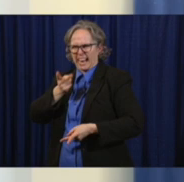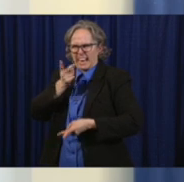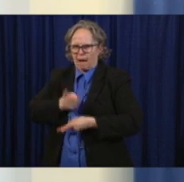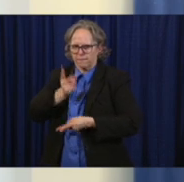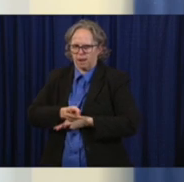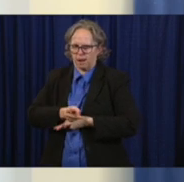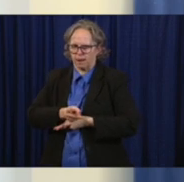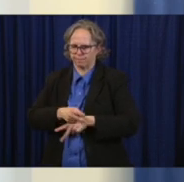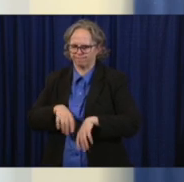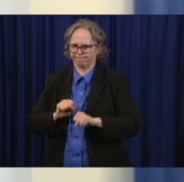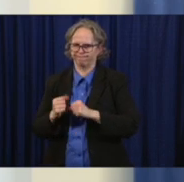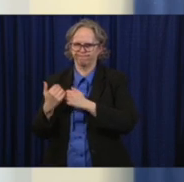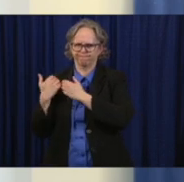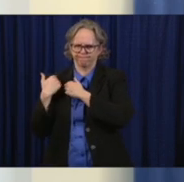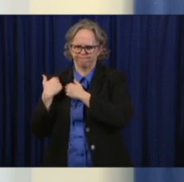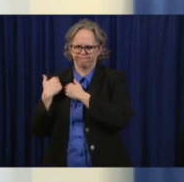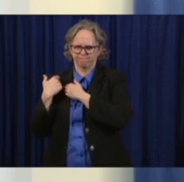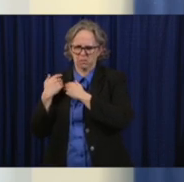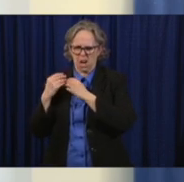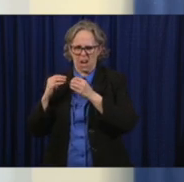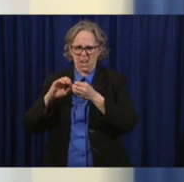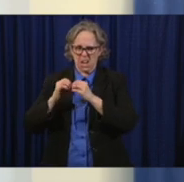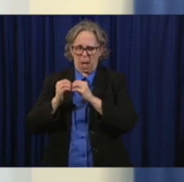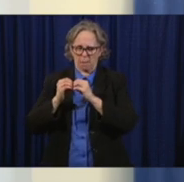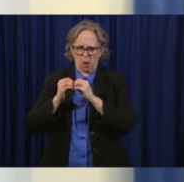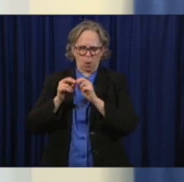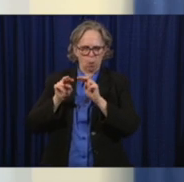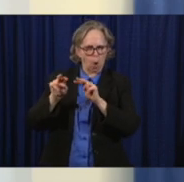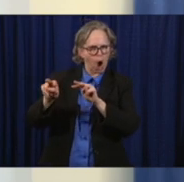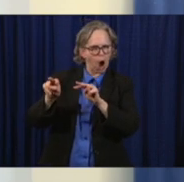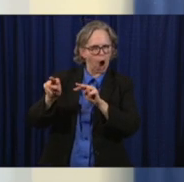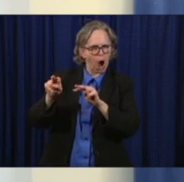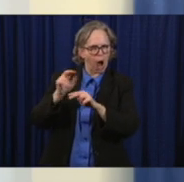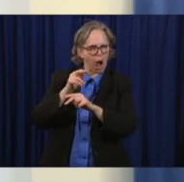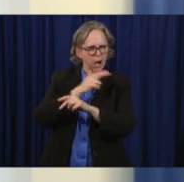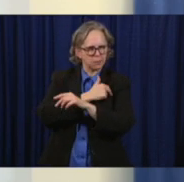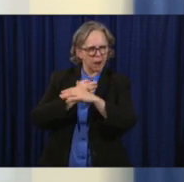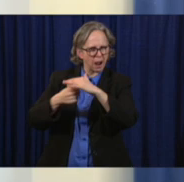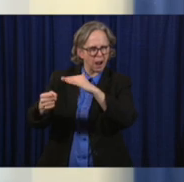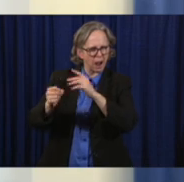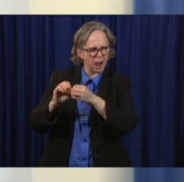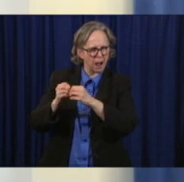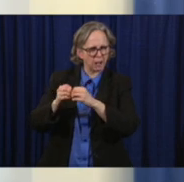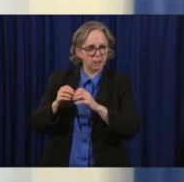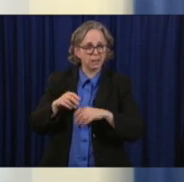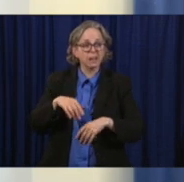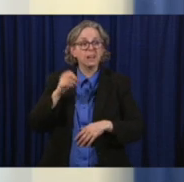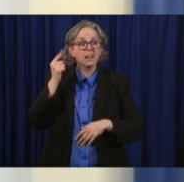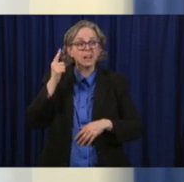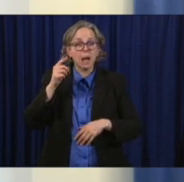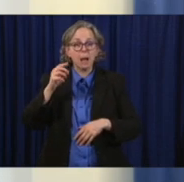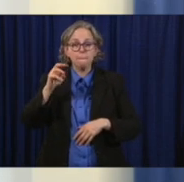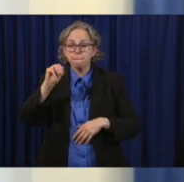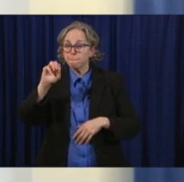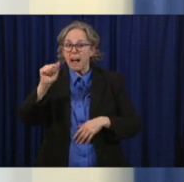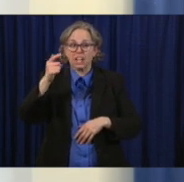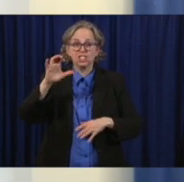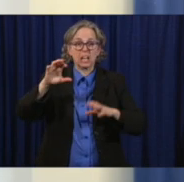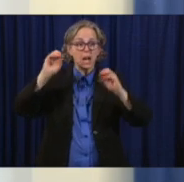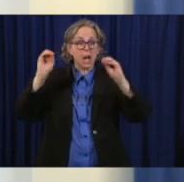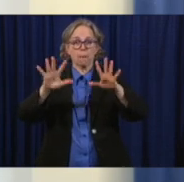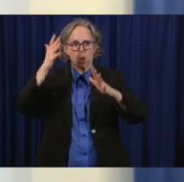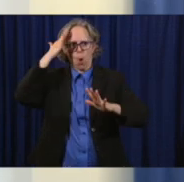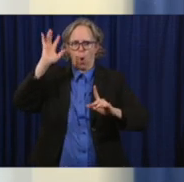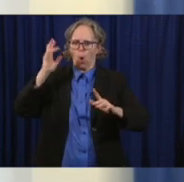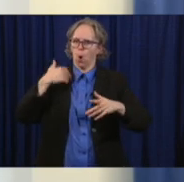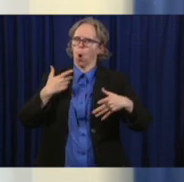we'll be watching these spikes. There's no magic number. We look for trends. We talk to our hospitals every day to see how they're doing